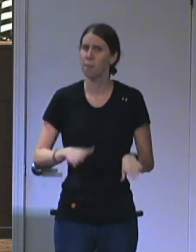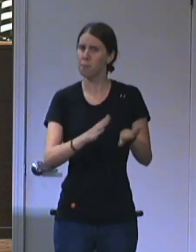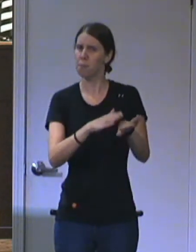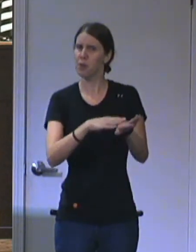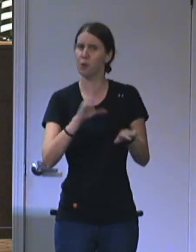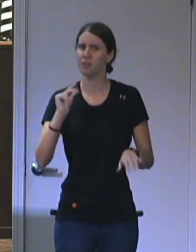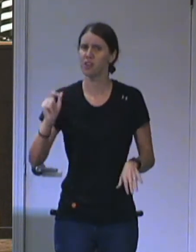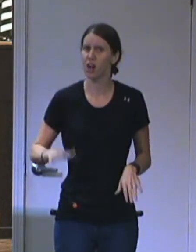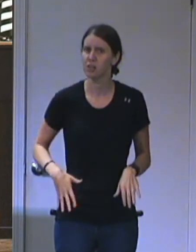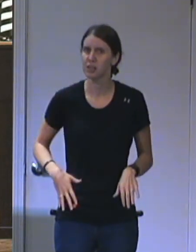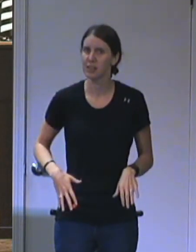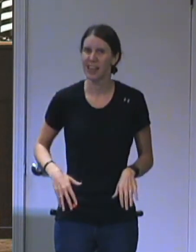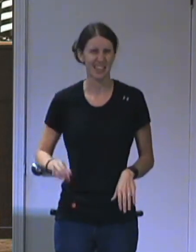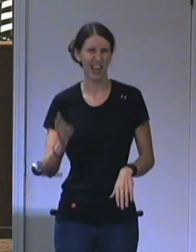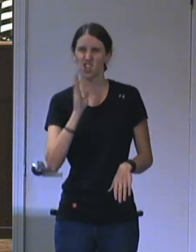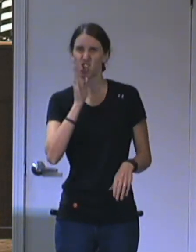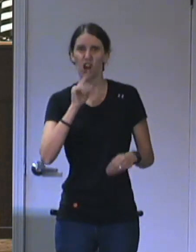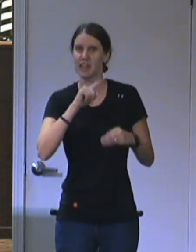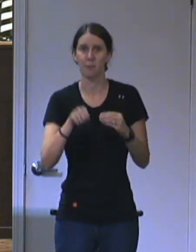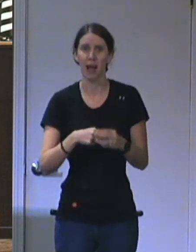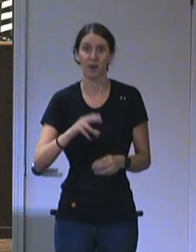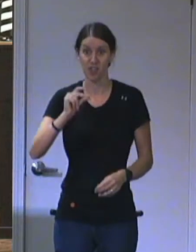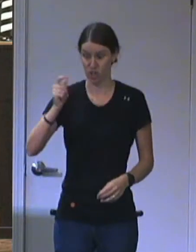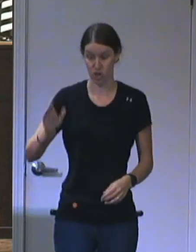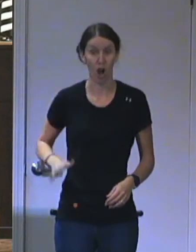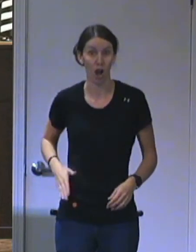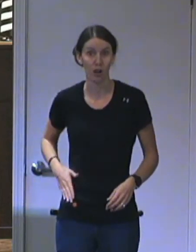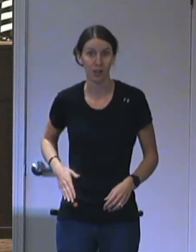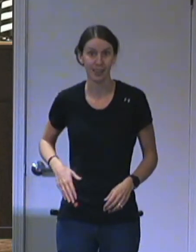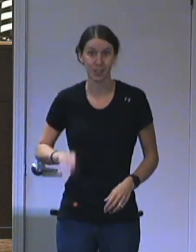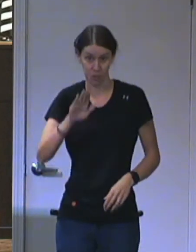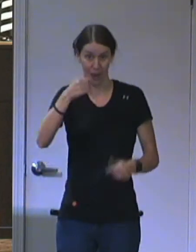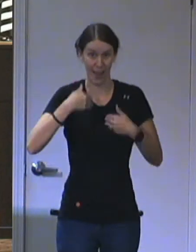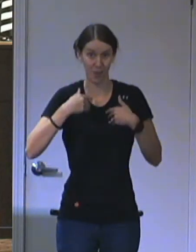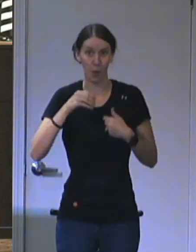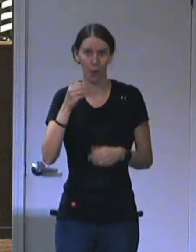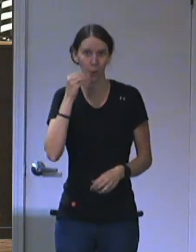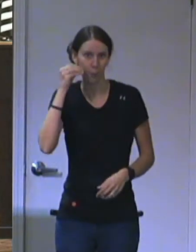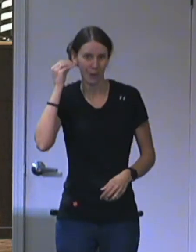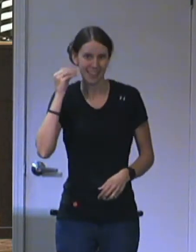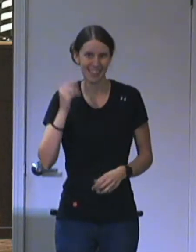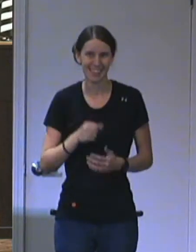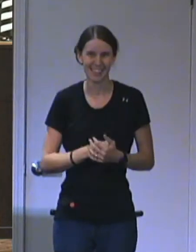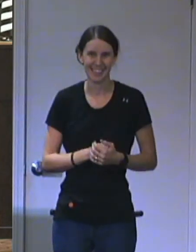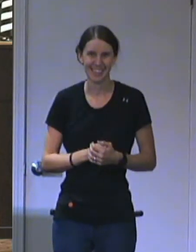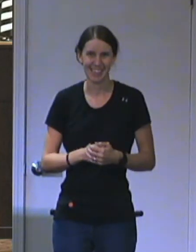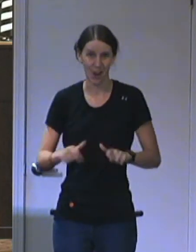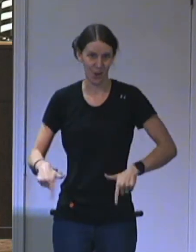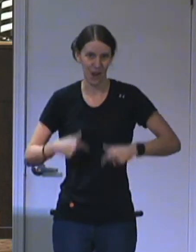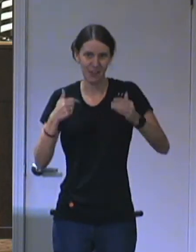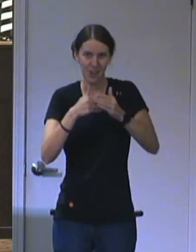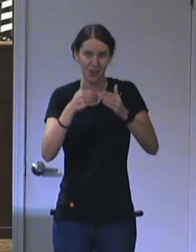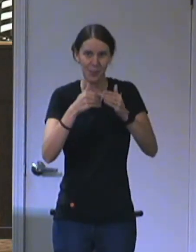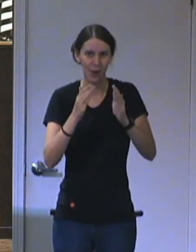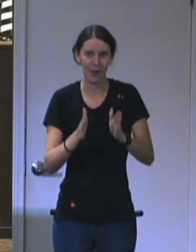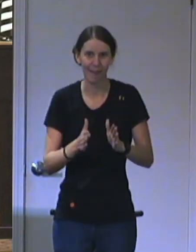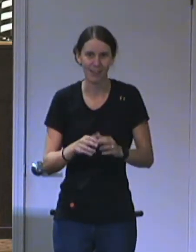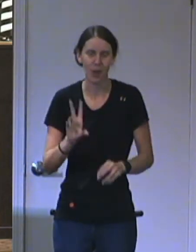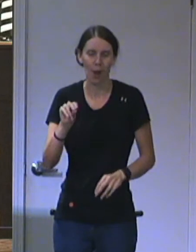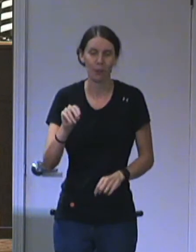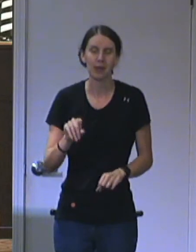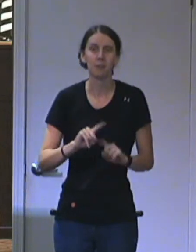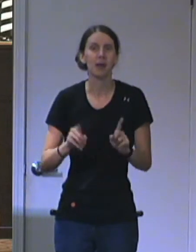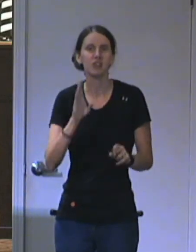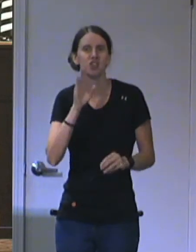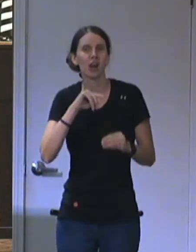Beware of dogs. He's not talking about the dog in your backyard or on your couch, all right, or even the neighborhood stray. He's